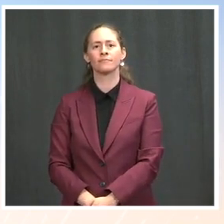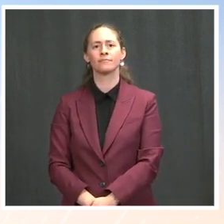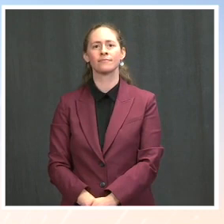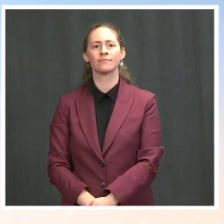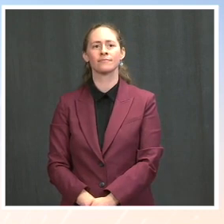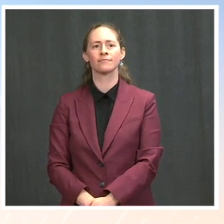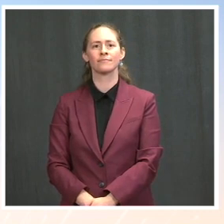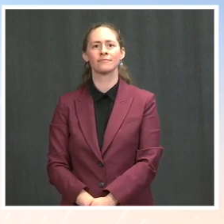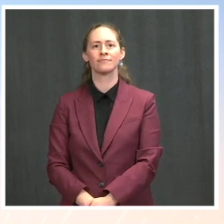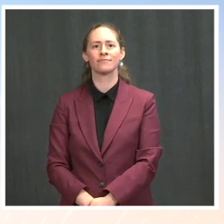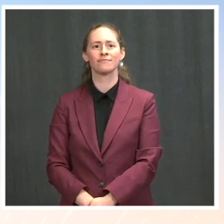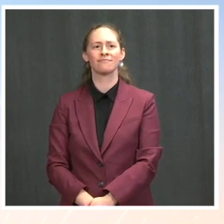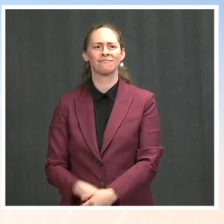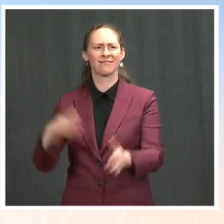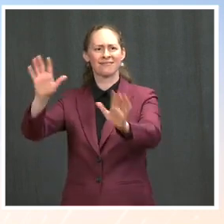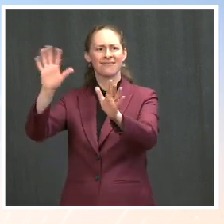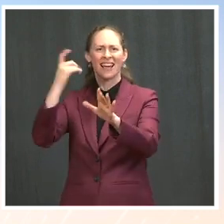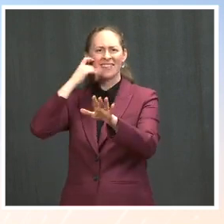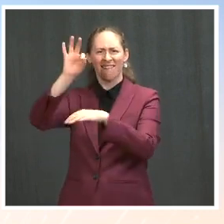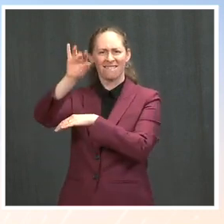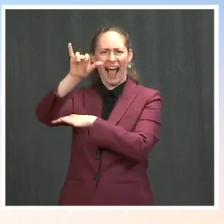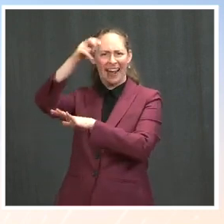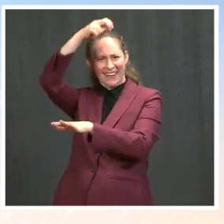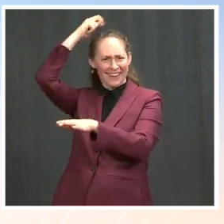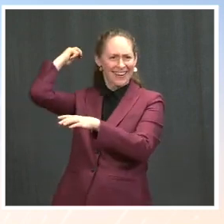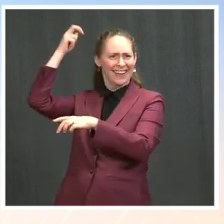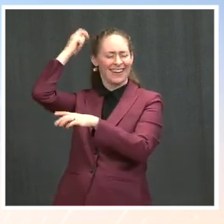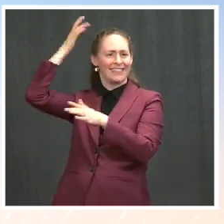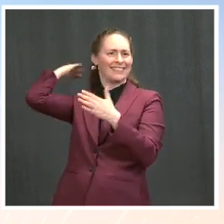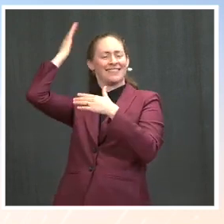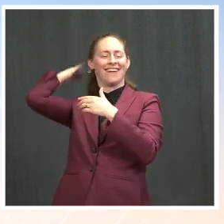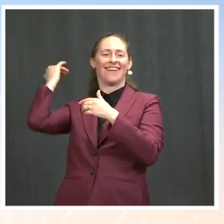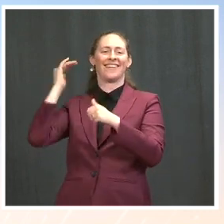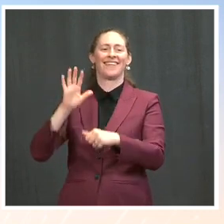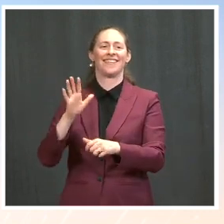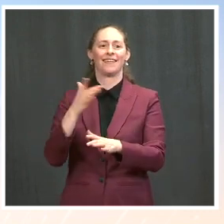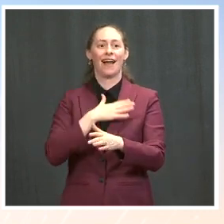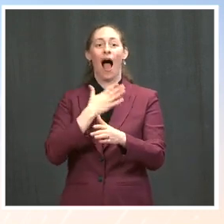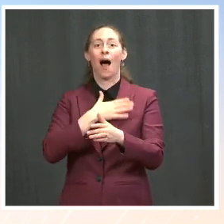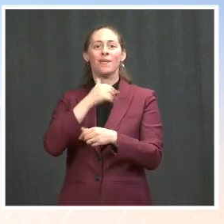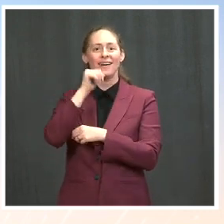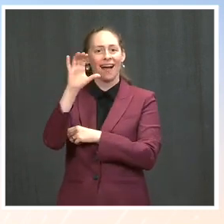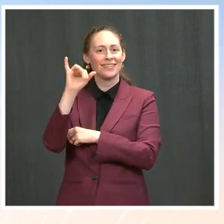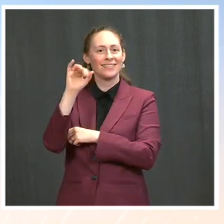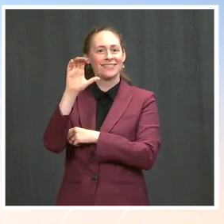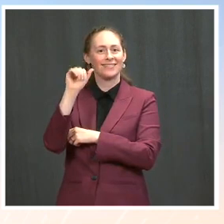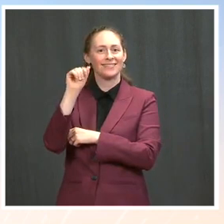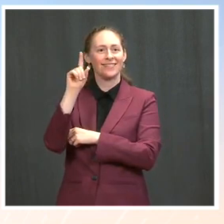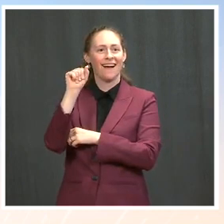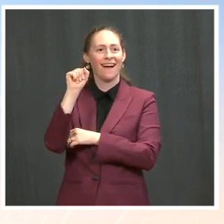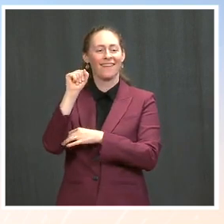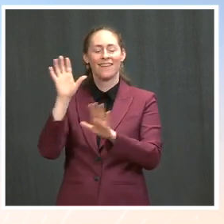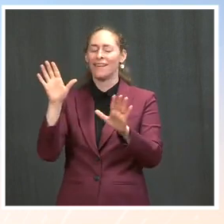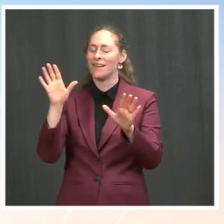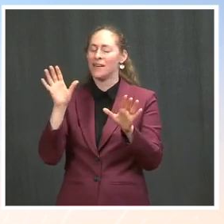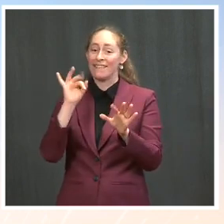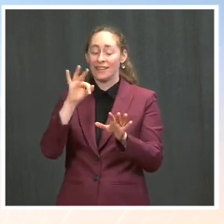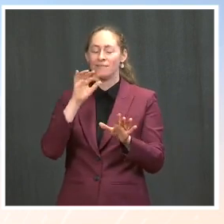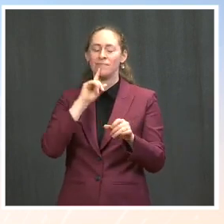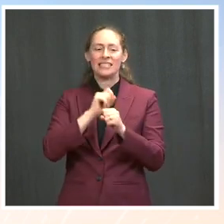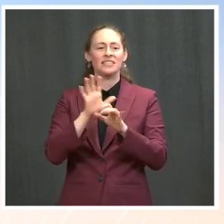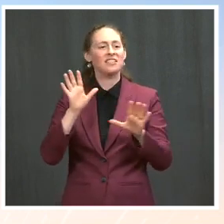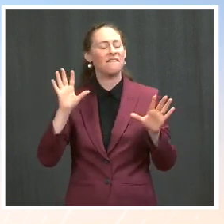you. Oh, thank you, guys. At least it's not a cicada. I swear, those things are. Okay, but I do have actual questions.